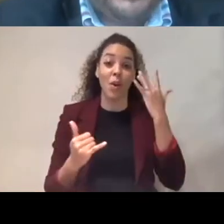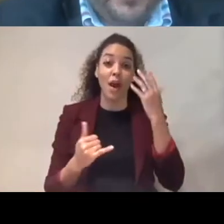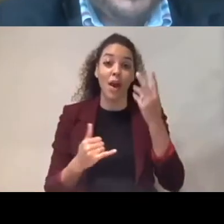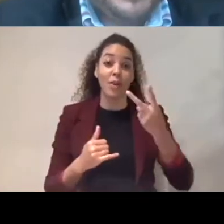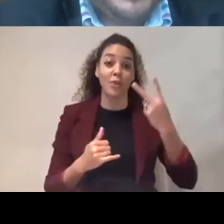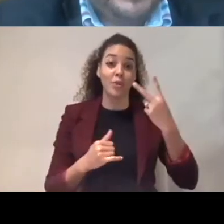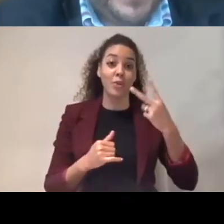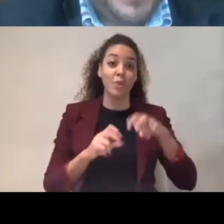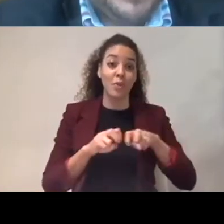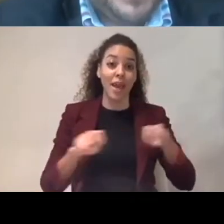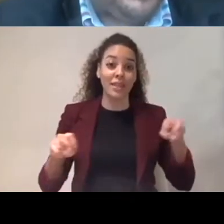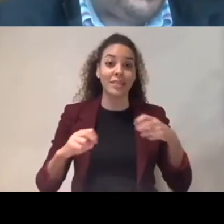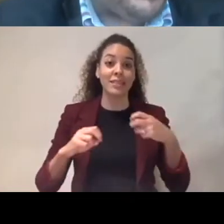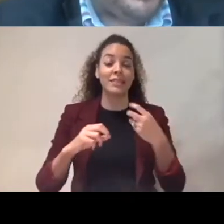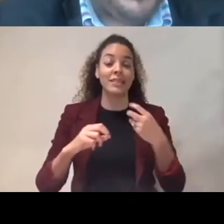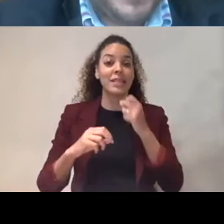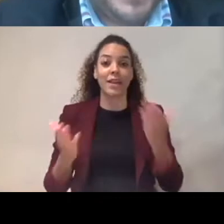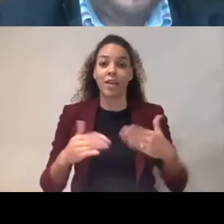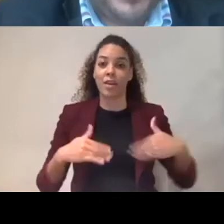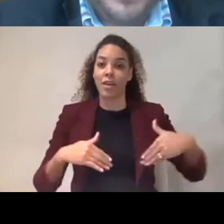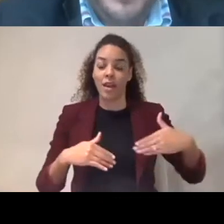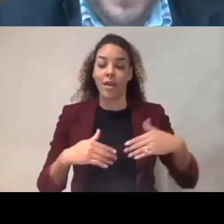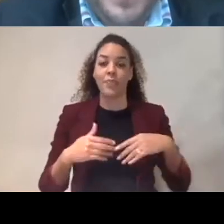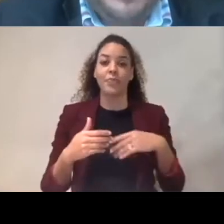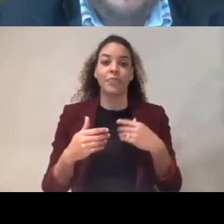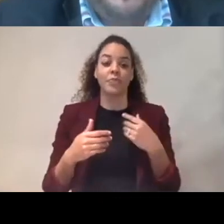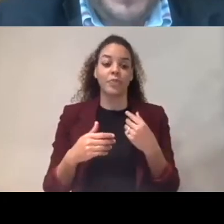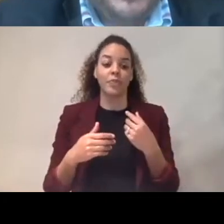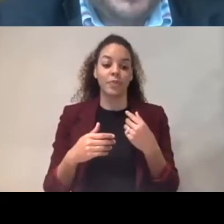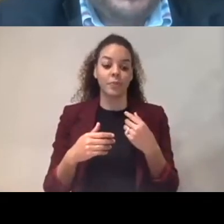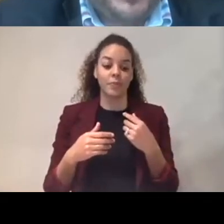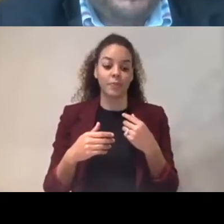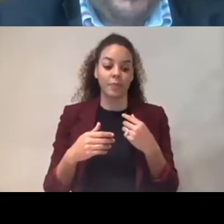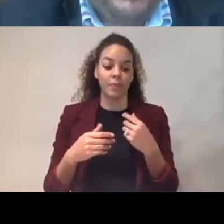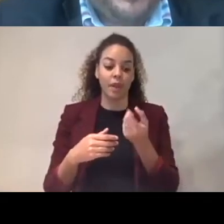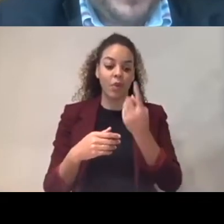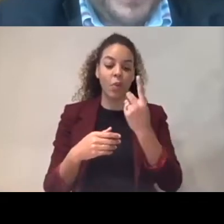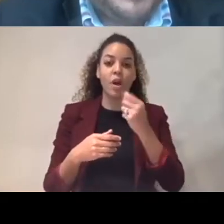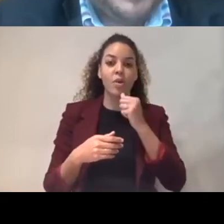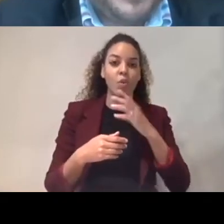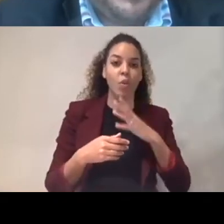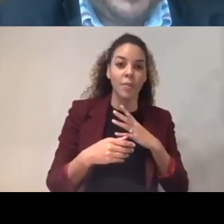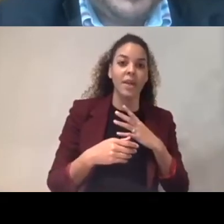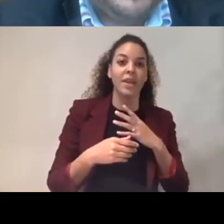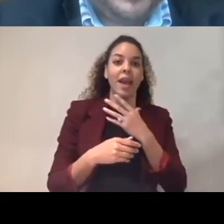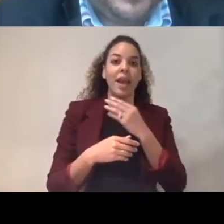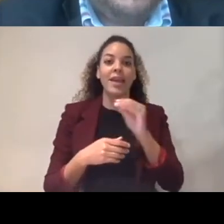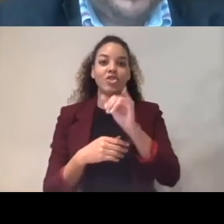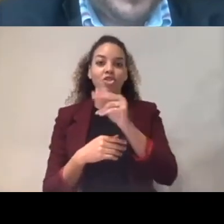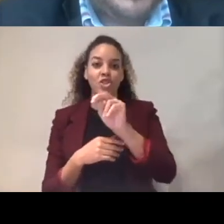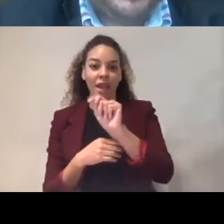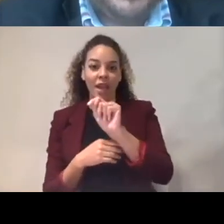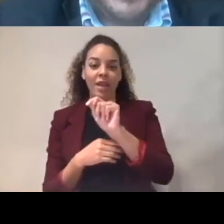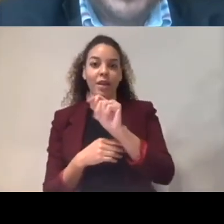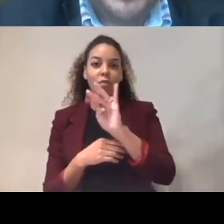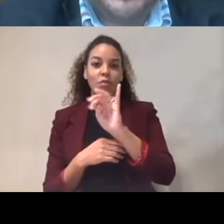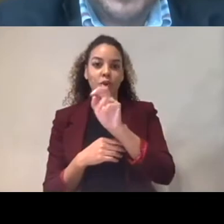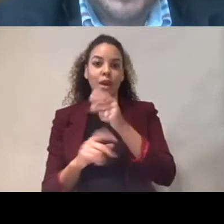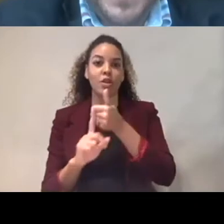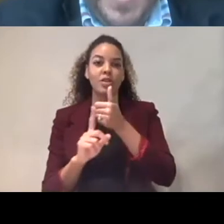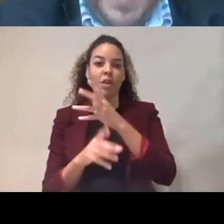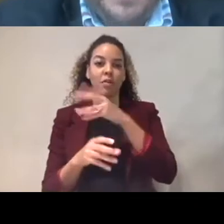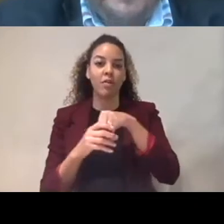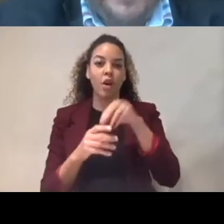from OFCCP, and later we are short Janet Lebrecht, RespectAbility board member and thought leader on vocational rehabilitation